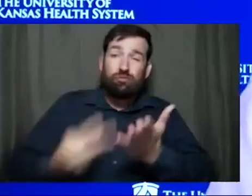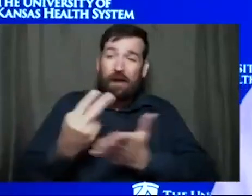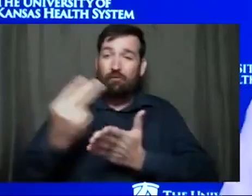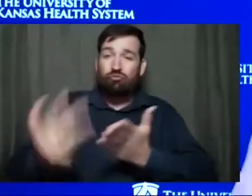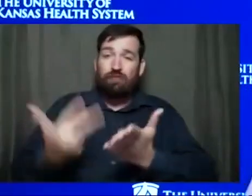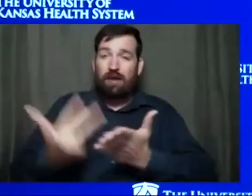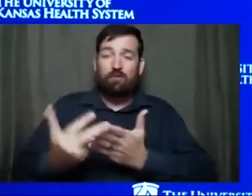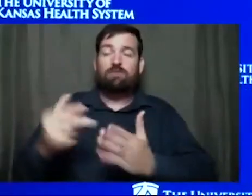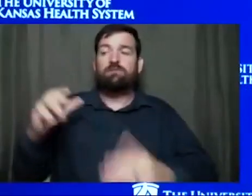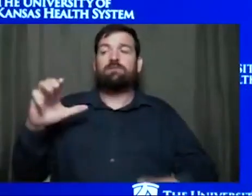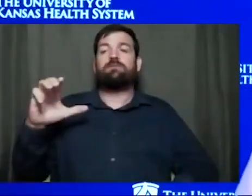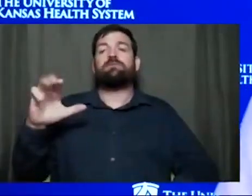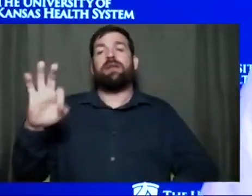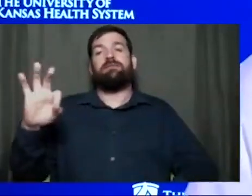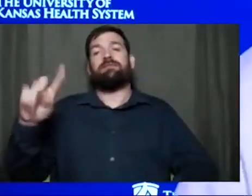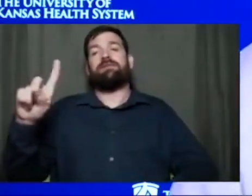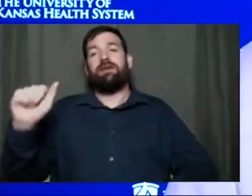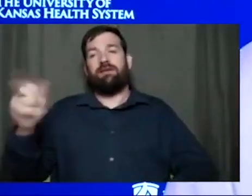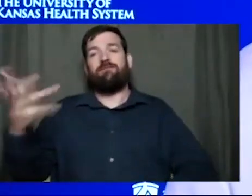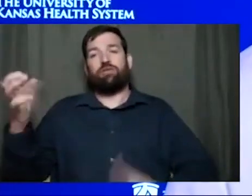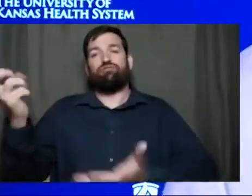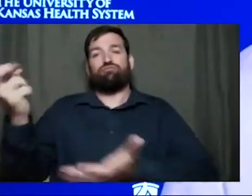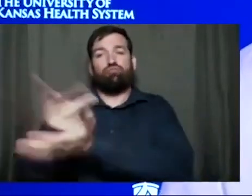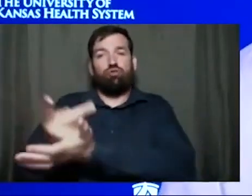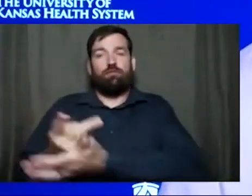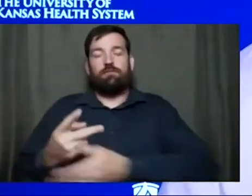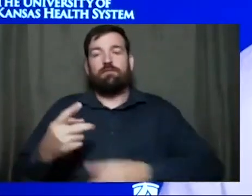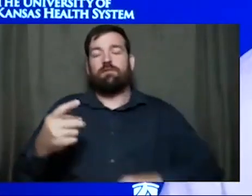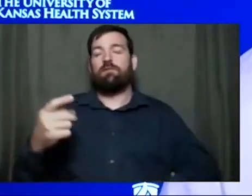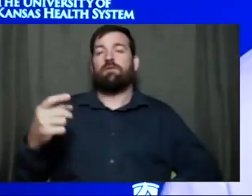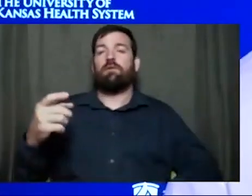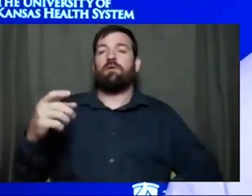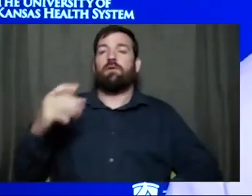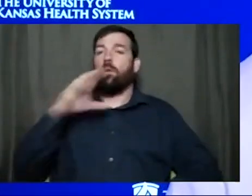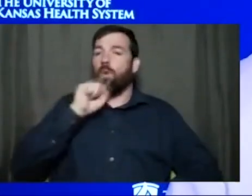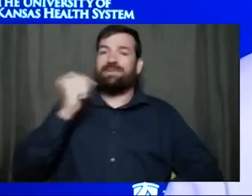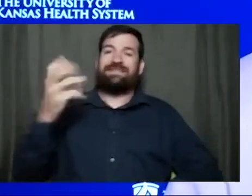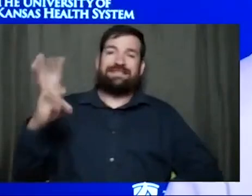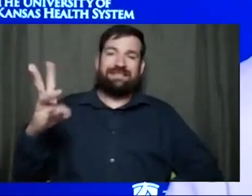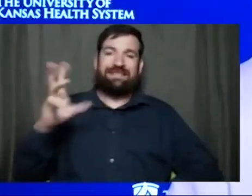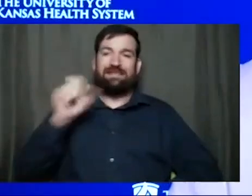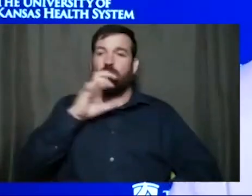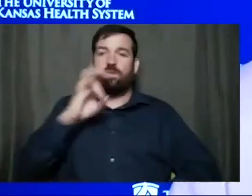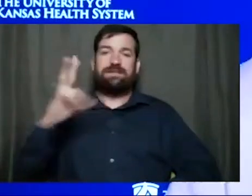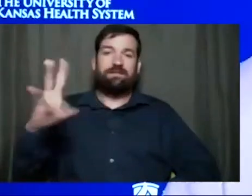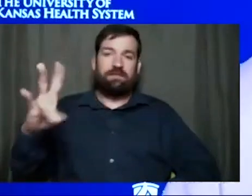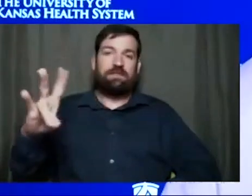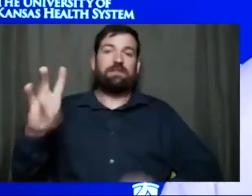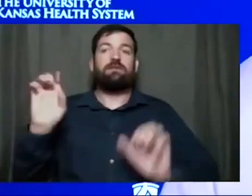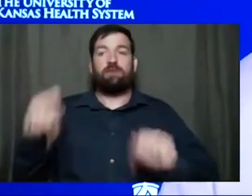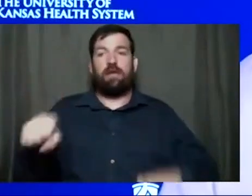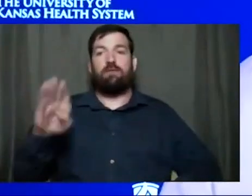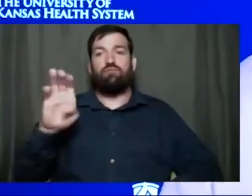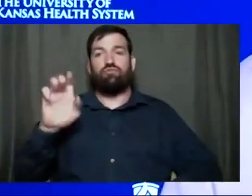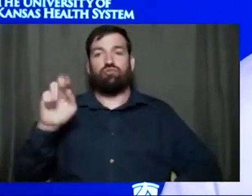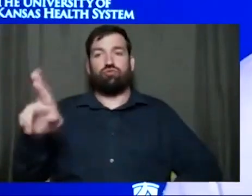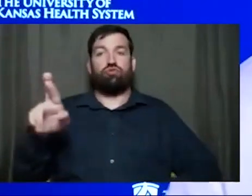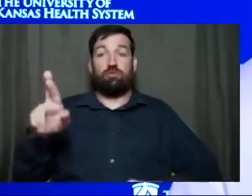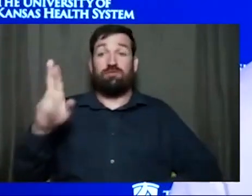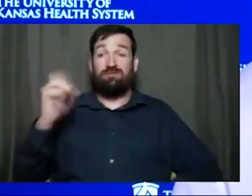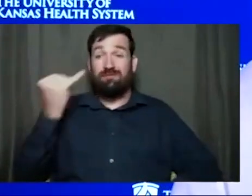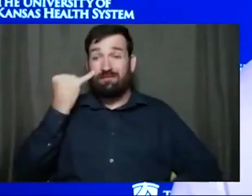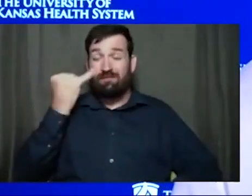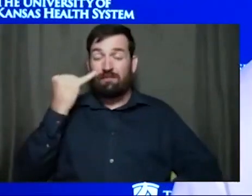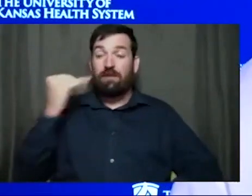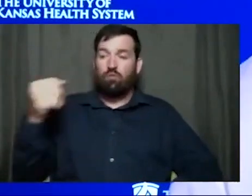now vaccine boosters for those 16 and 17-year-olds. So anybody 16 and up now with Pfizer can get a booster.